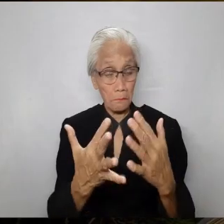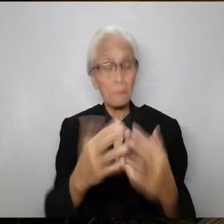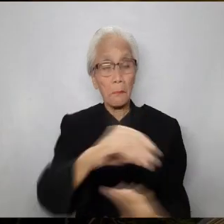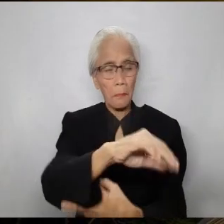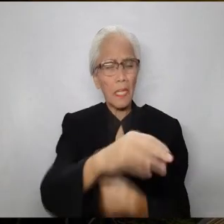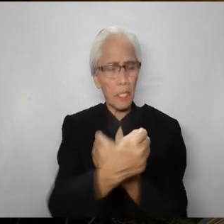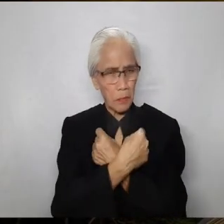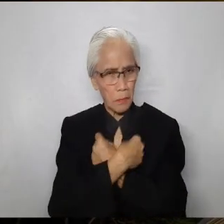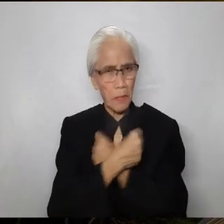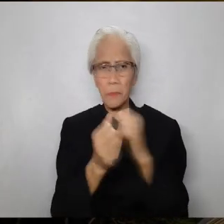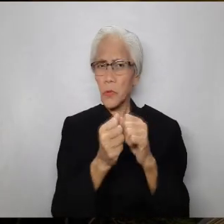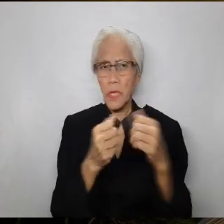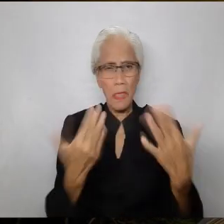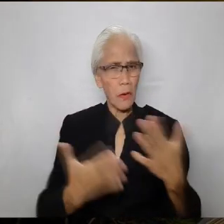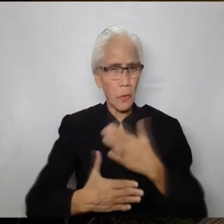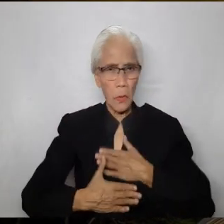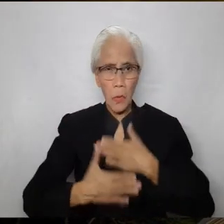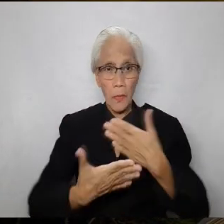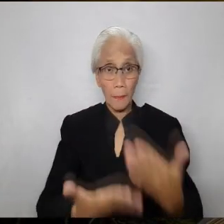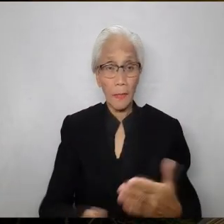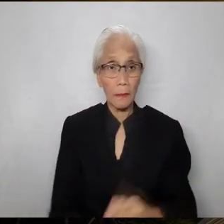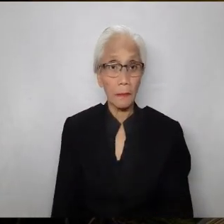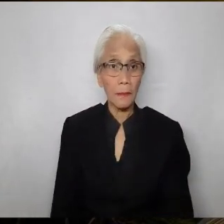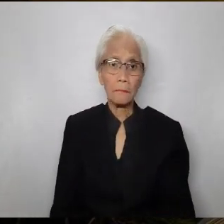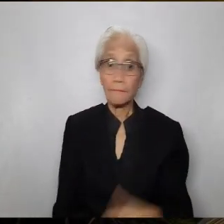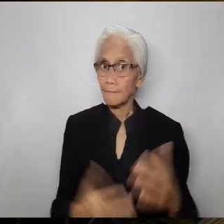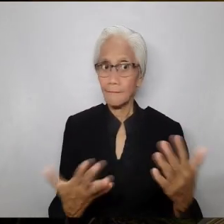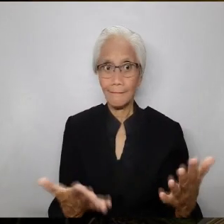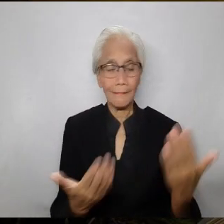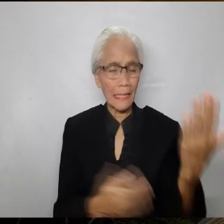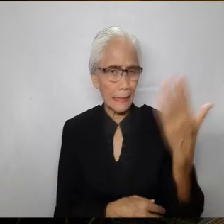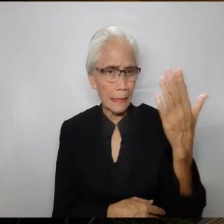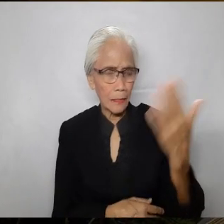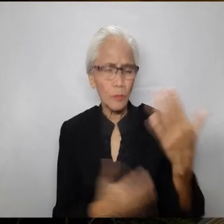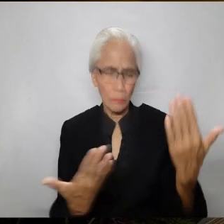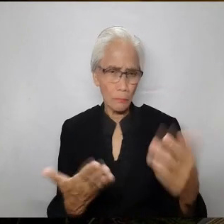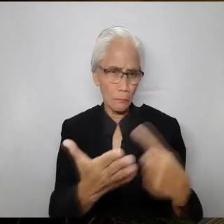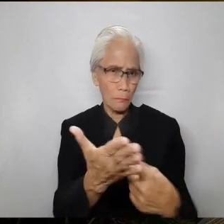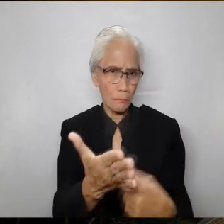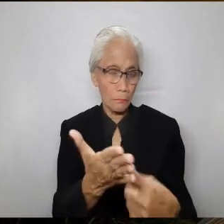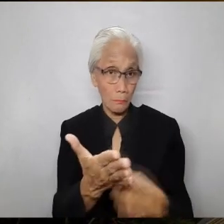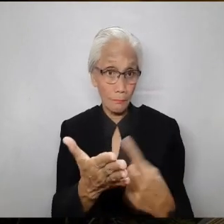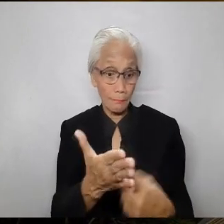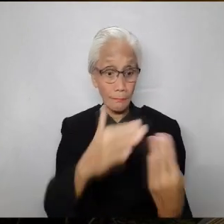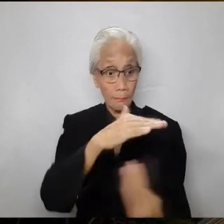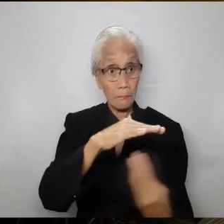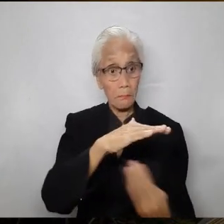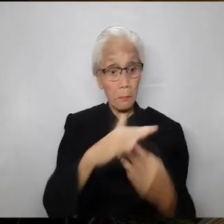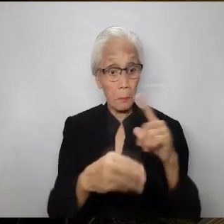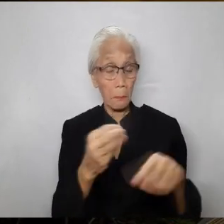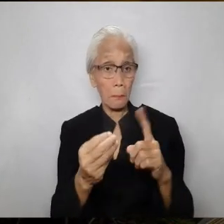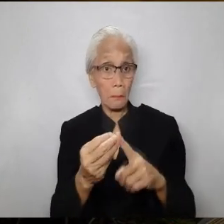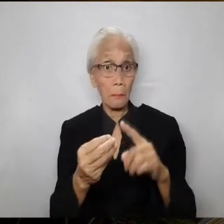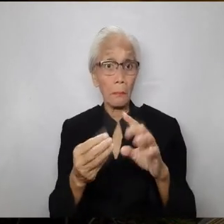burn, the bridge of love without commitment. So in this lecturette, we shall be